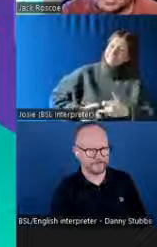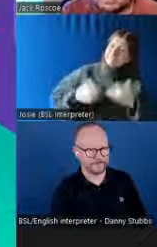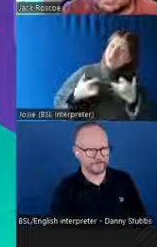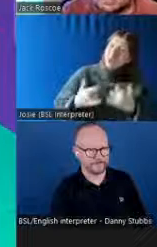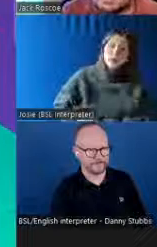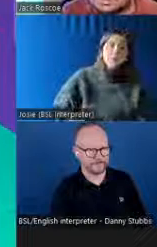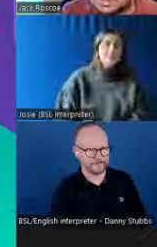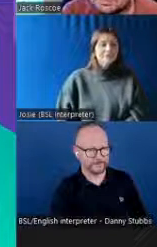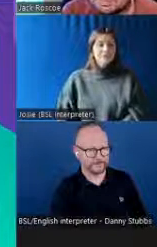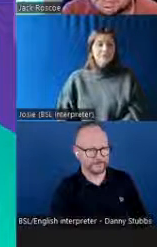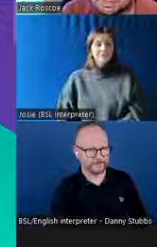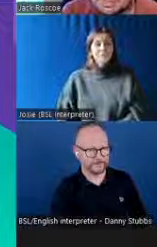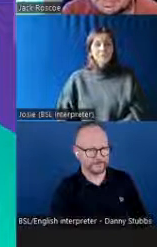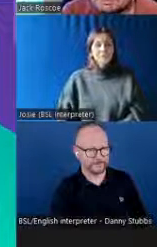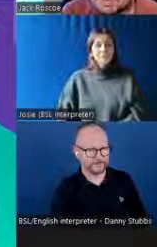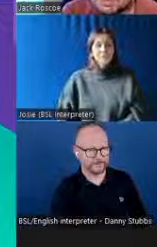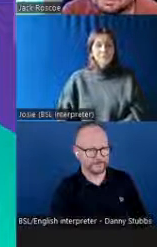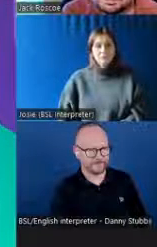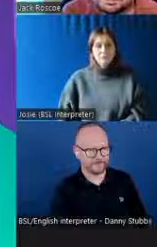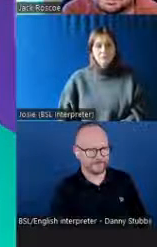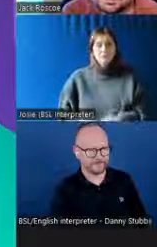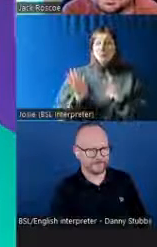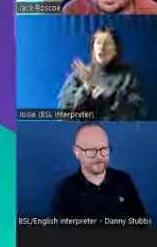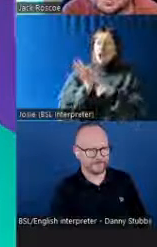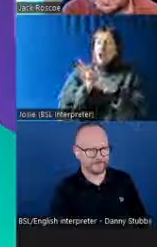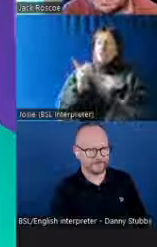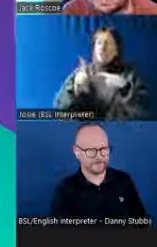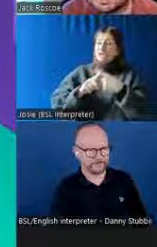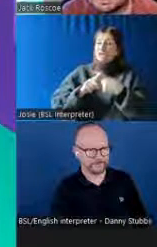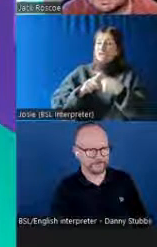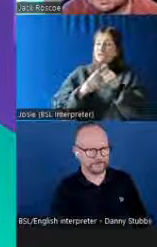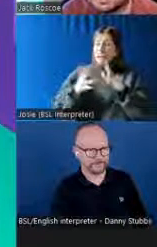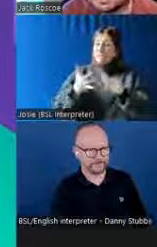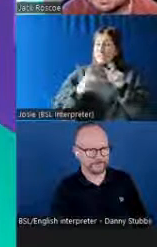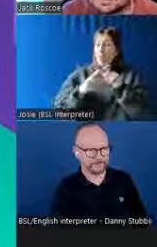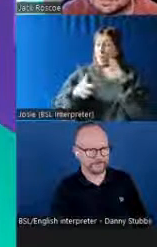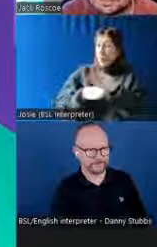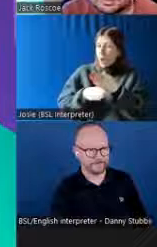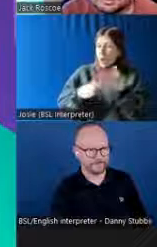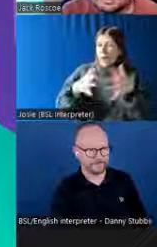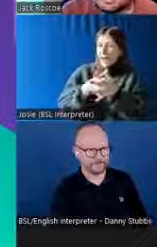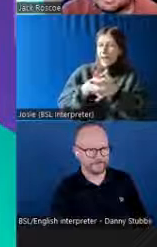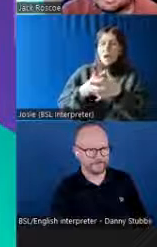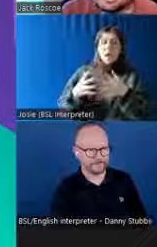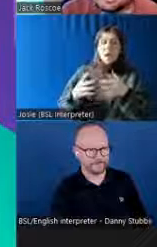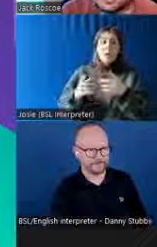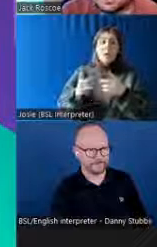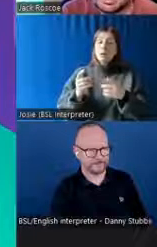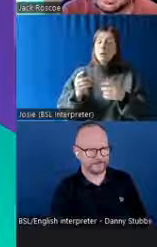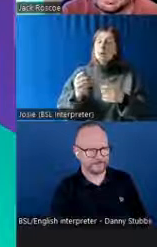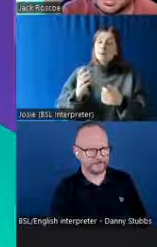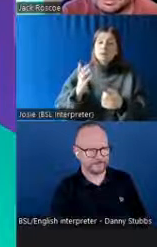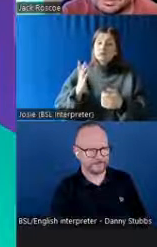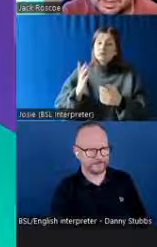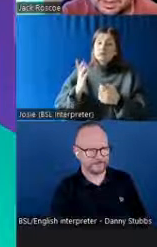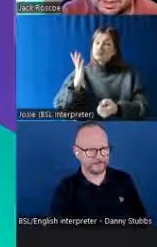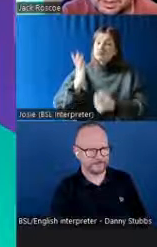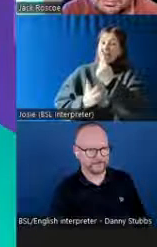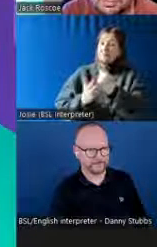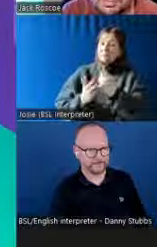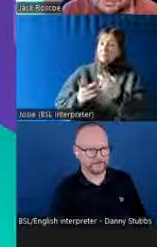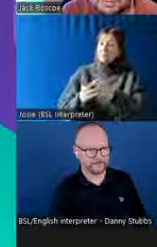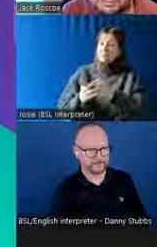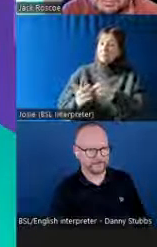people, visitors you've approached at random, and they're typically not incentivized. Now, they